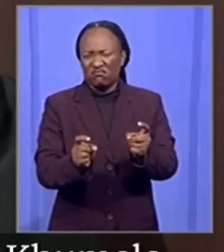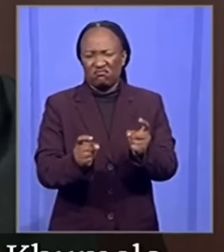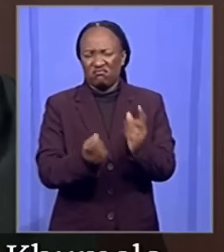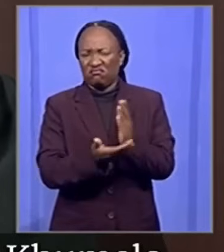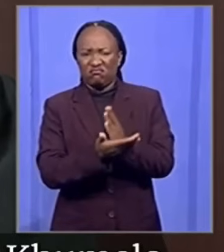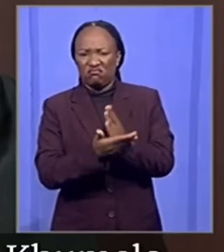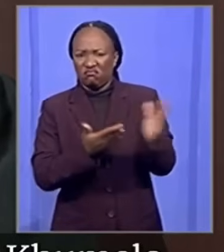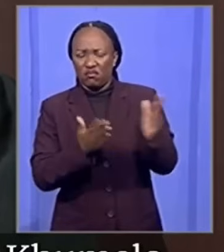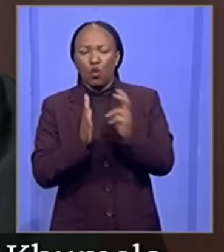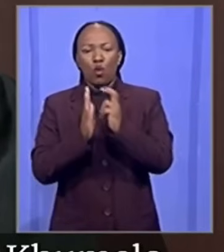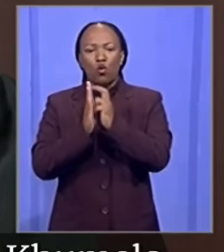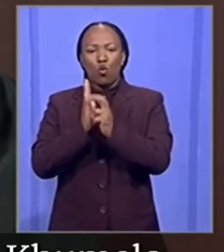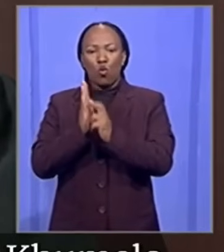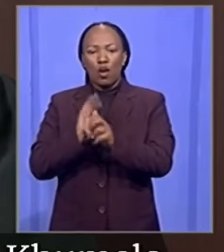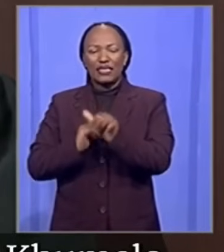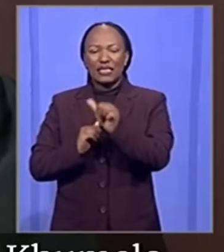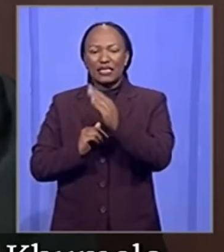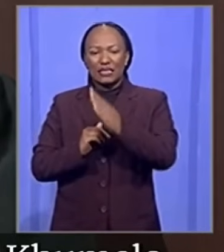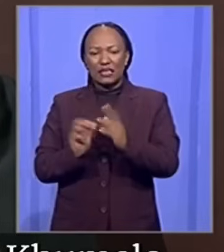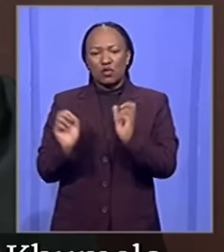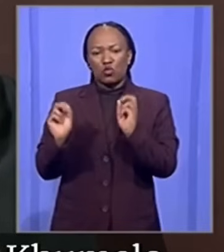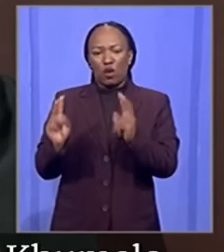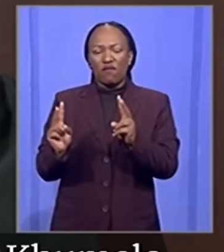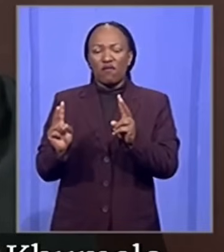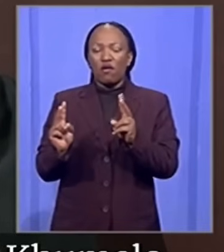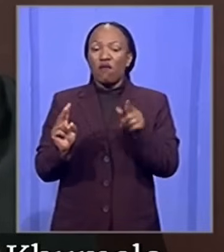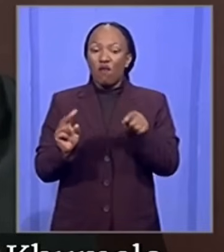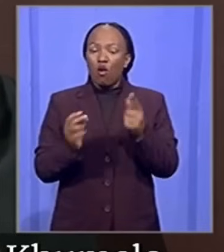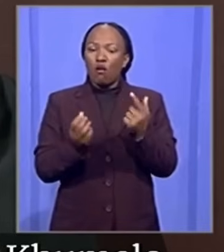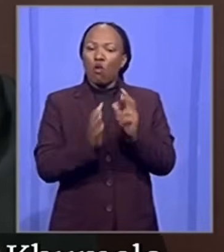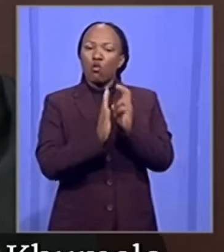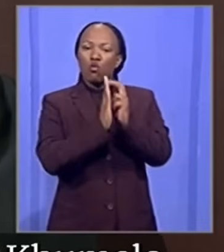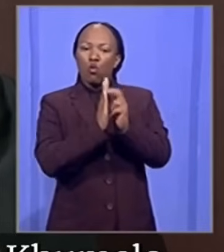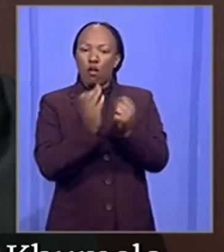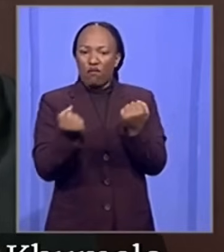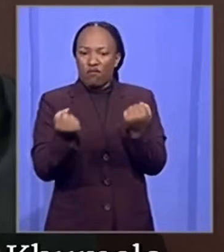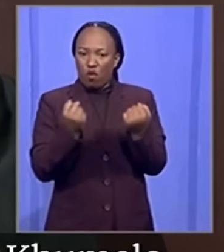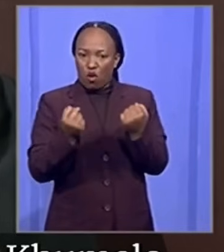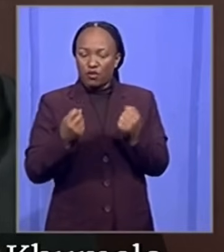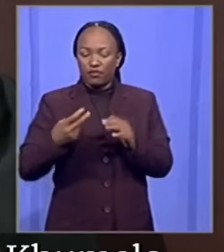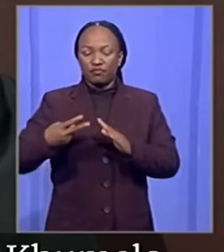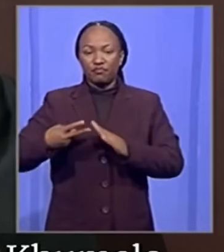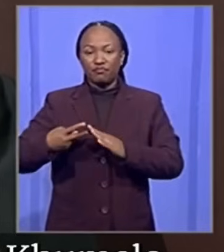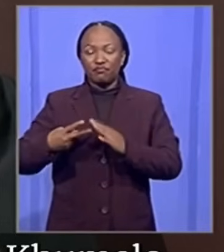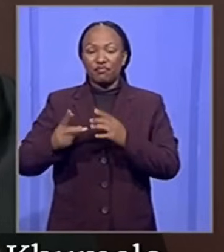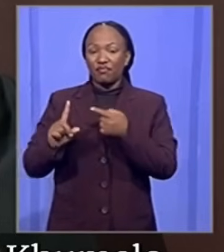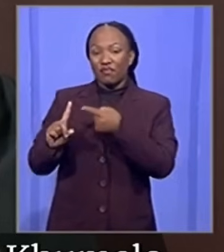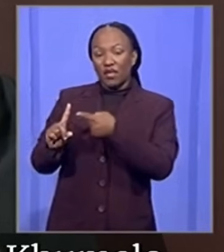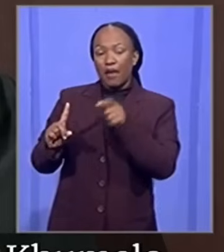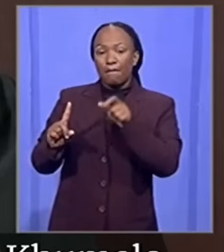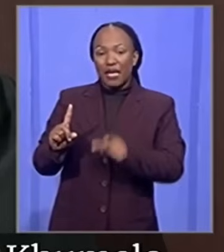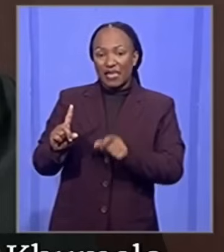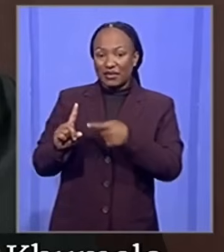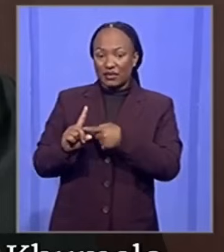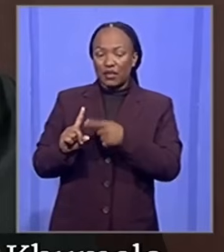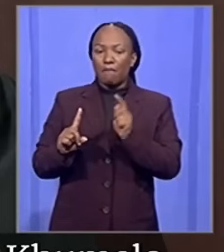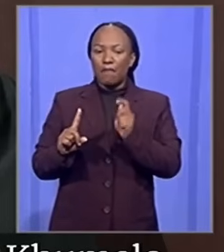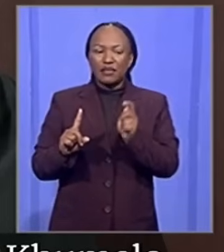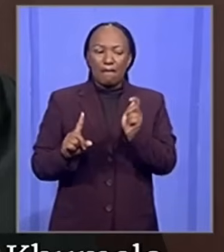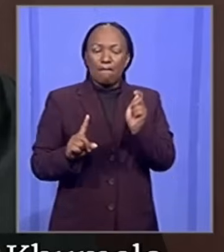by Rule 612 of the Uniform Rules of Court. 2. The applicant shall be liable for the costs of an incidental to